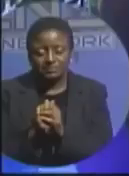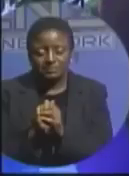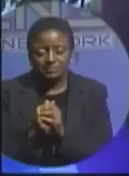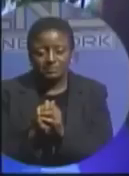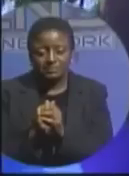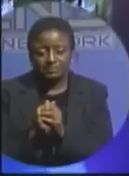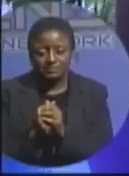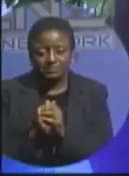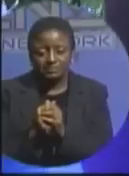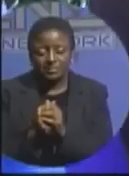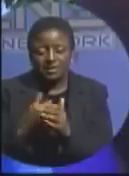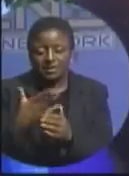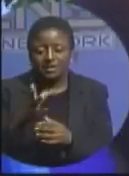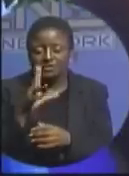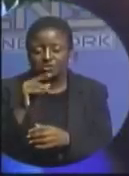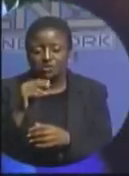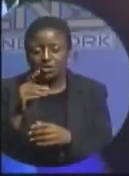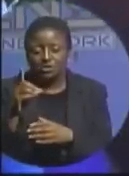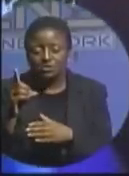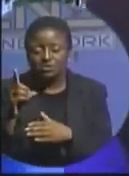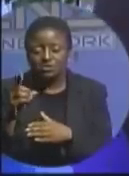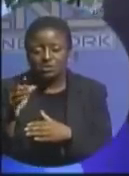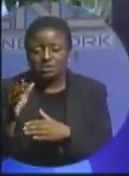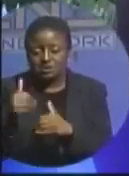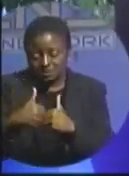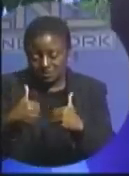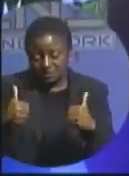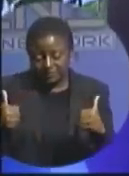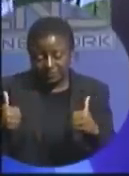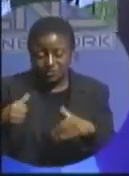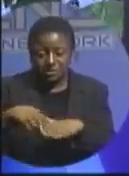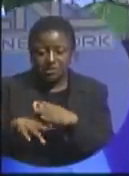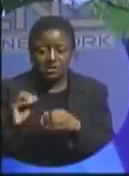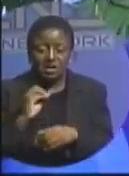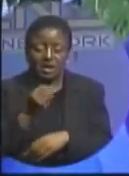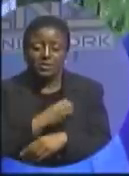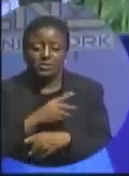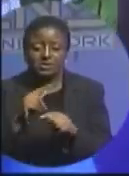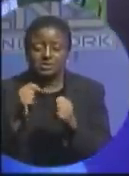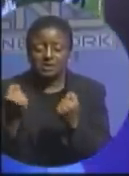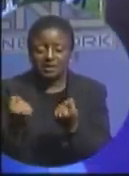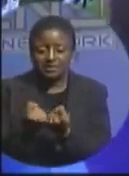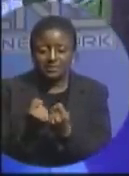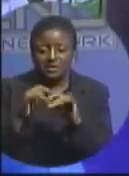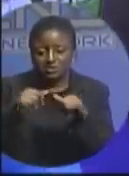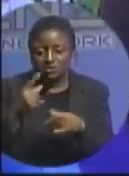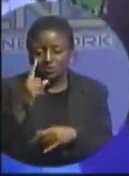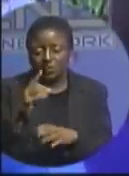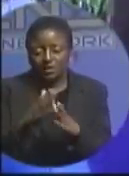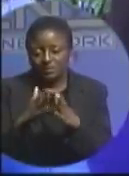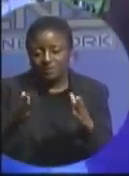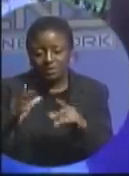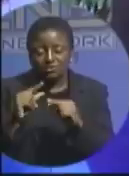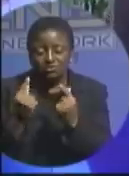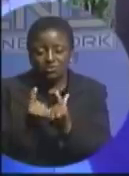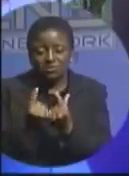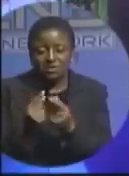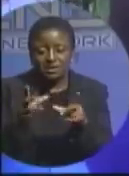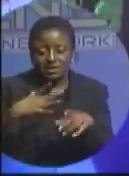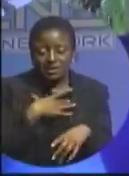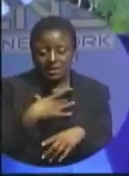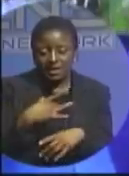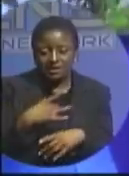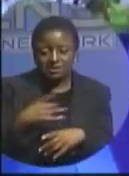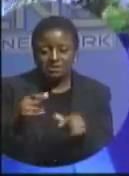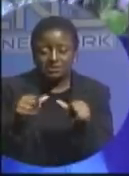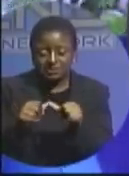victorious. There's no division in our team. Our team is just one big group that likes to hang together, have fun,